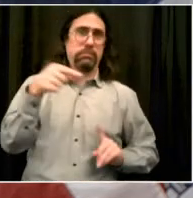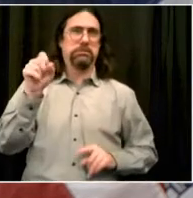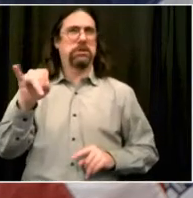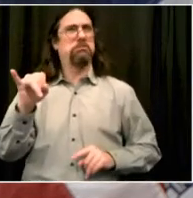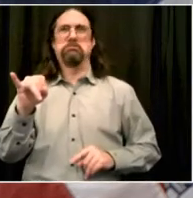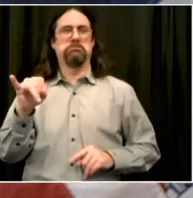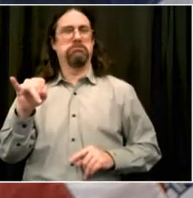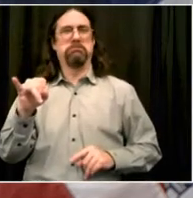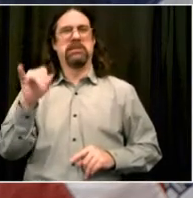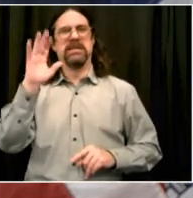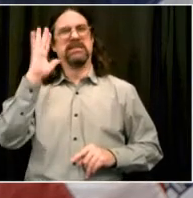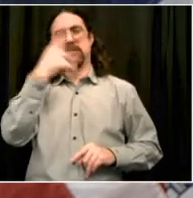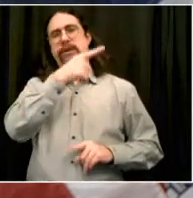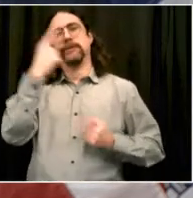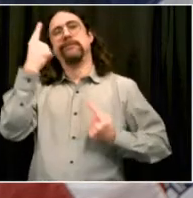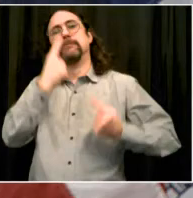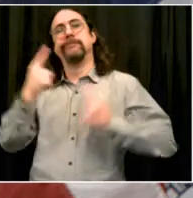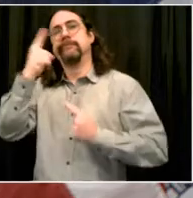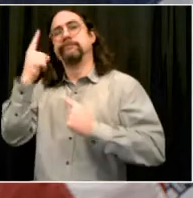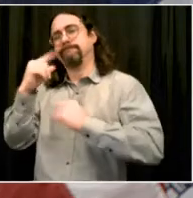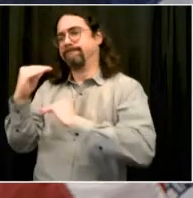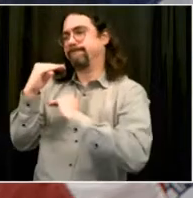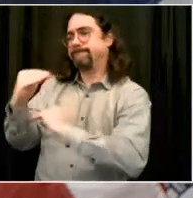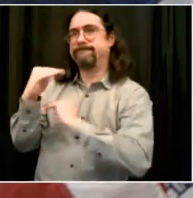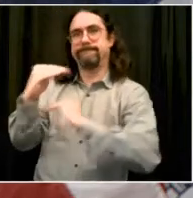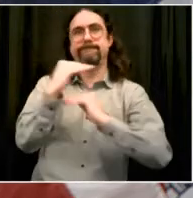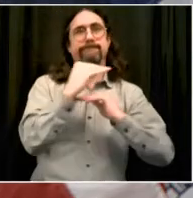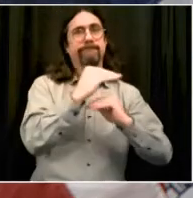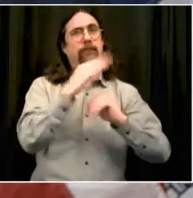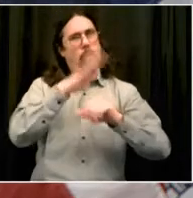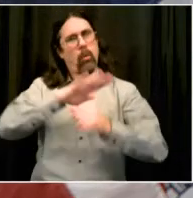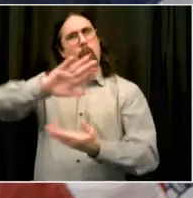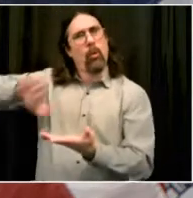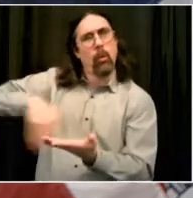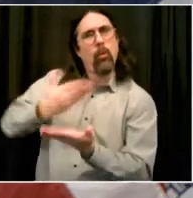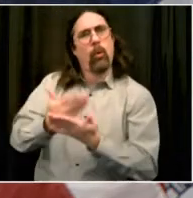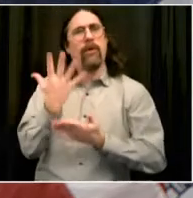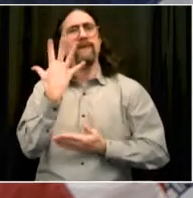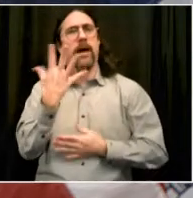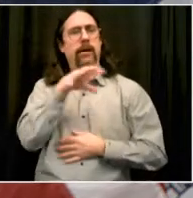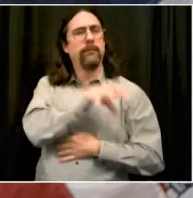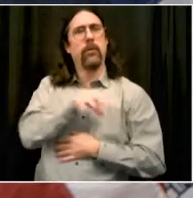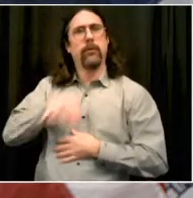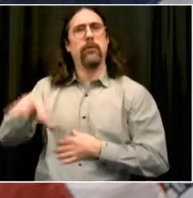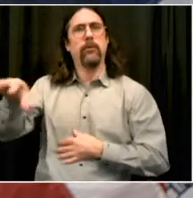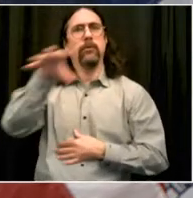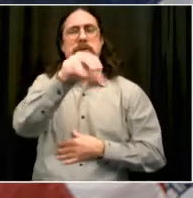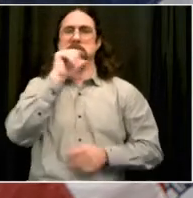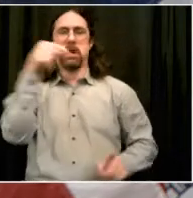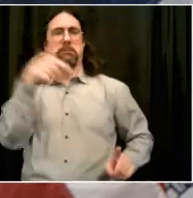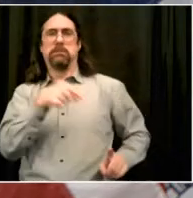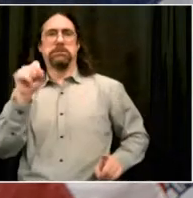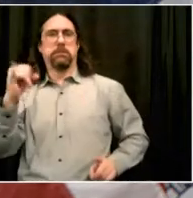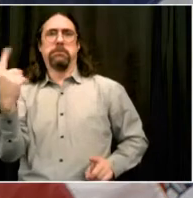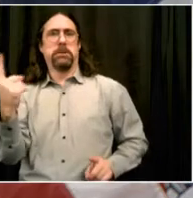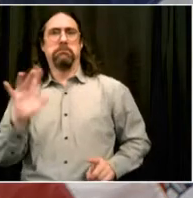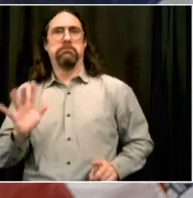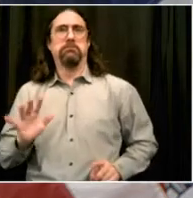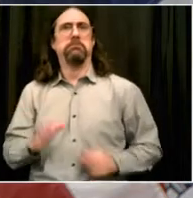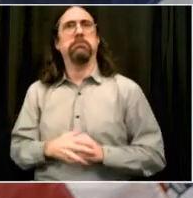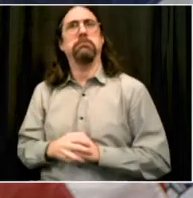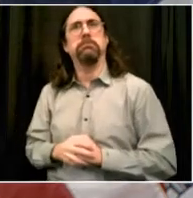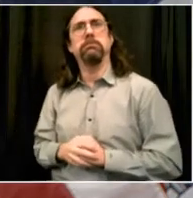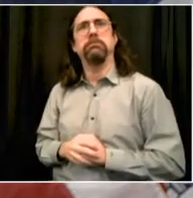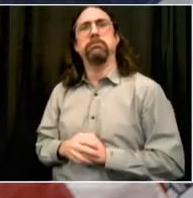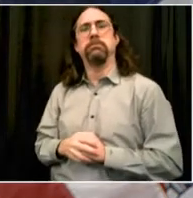going to see restrictions coming, and I think other restrictions have to be on the table so that we're ready to address whatever comes. At the